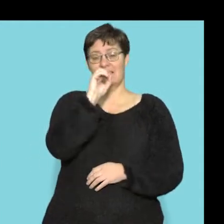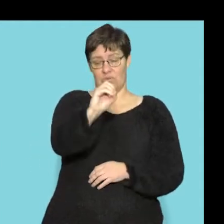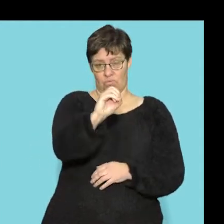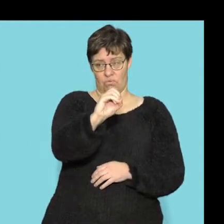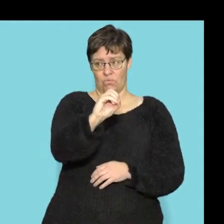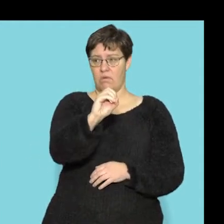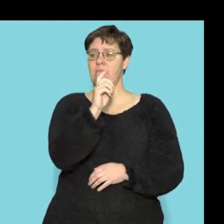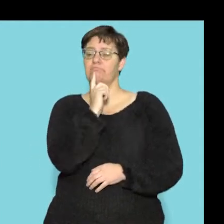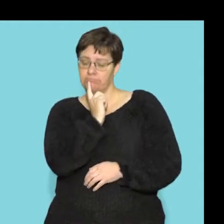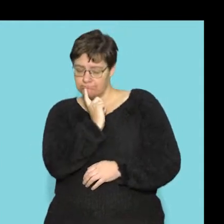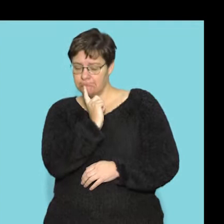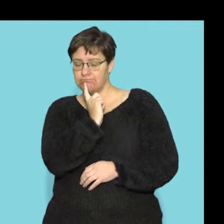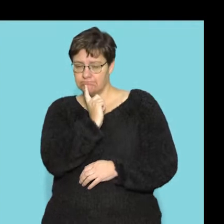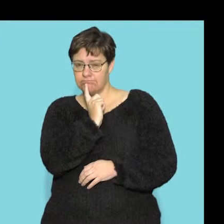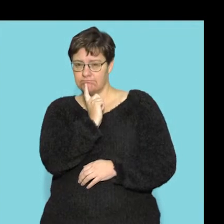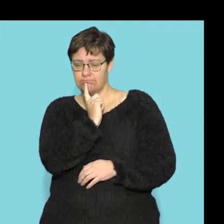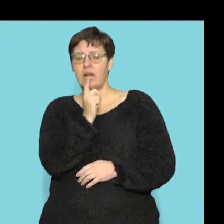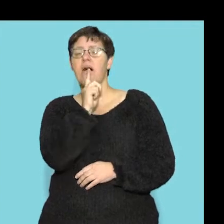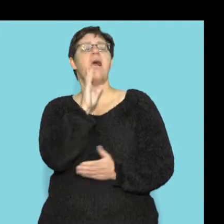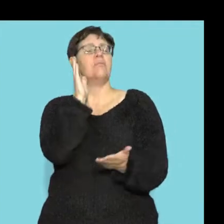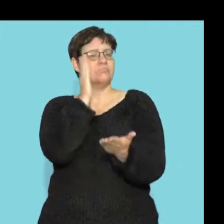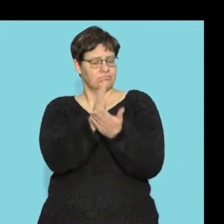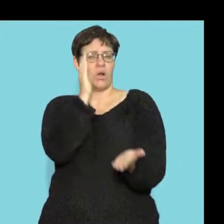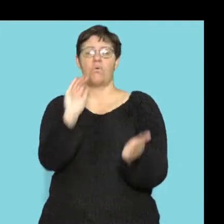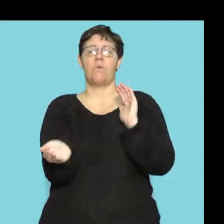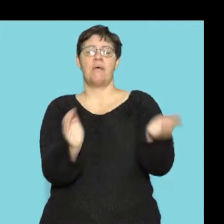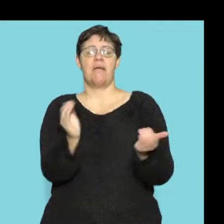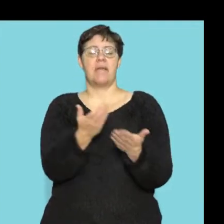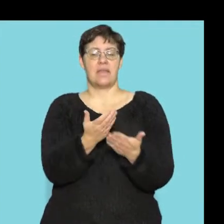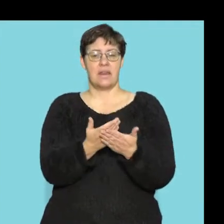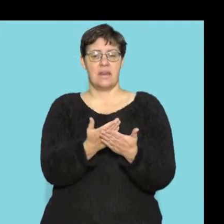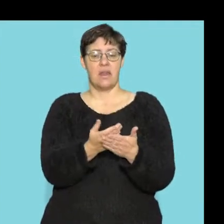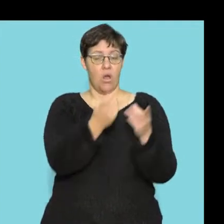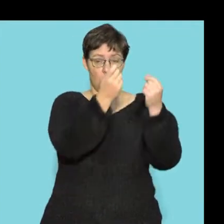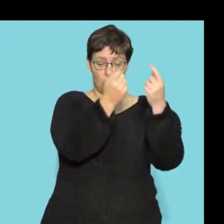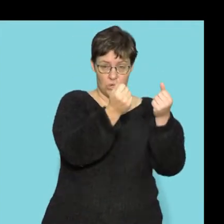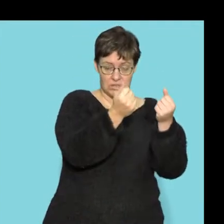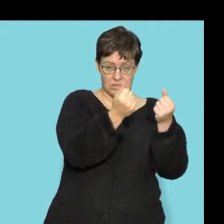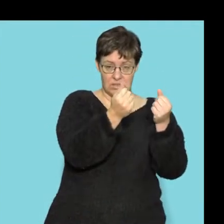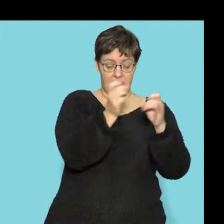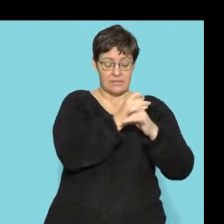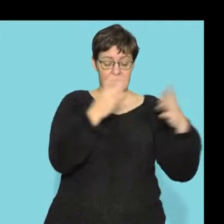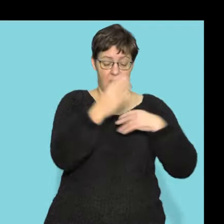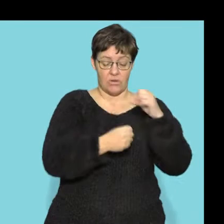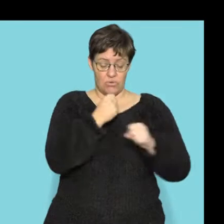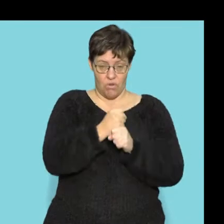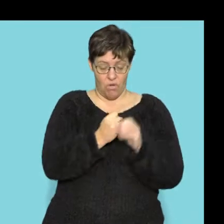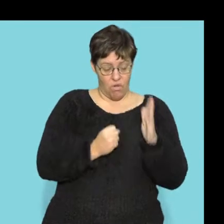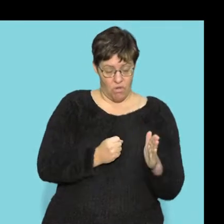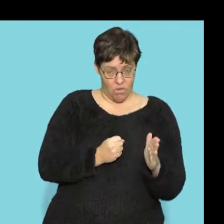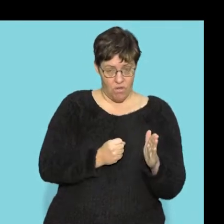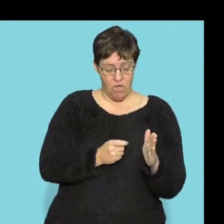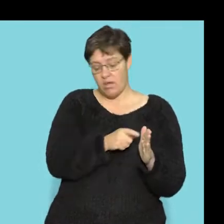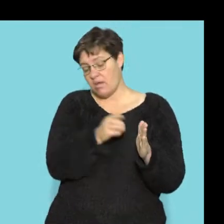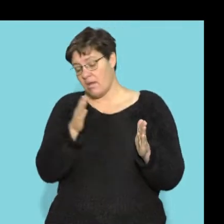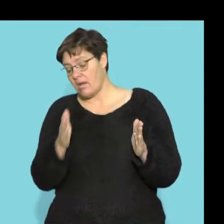0, you can clearly see that you can make a straightforward comparison with your cost at the beginning of the year